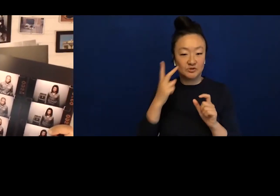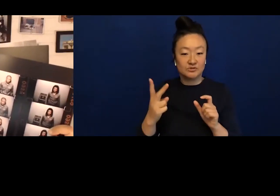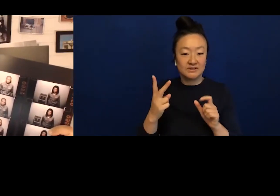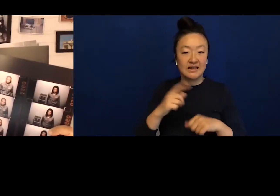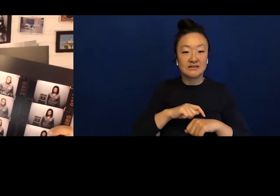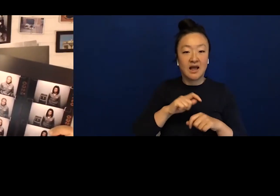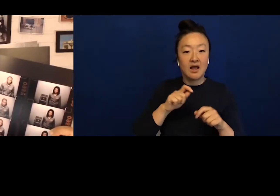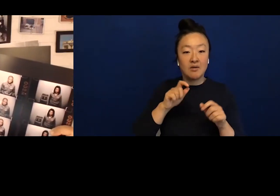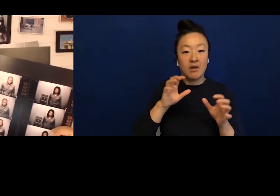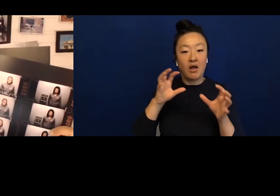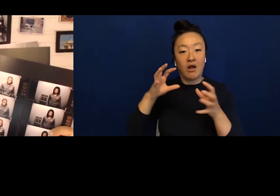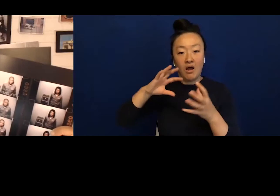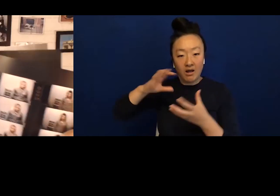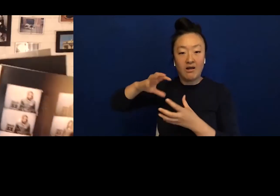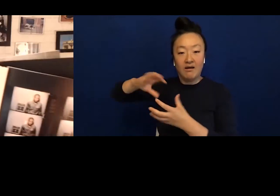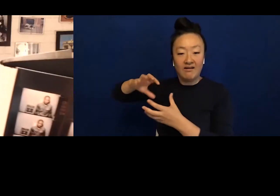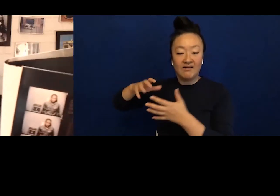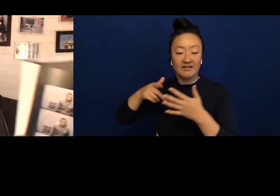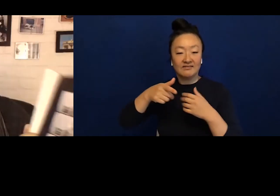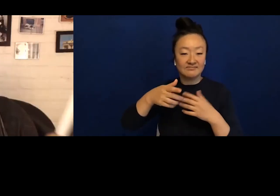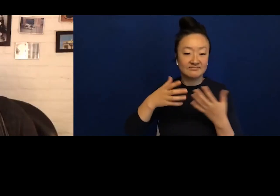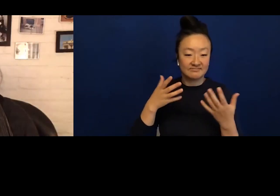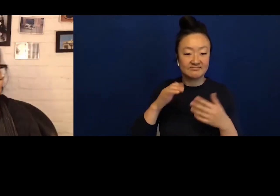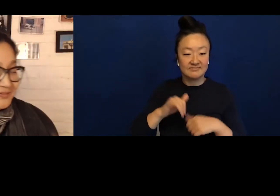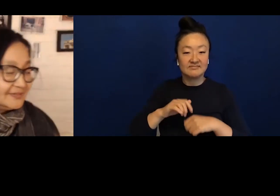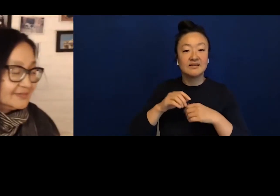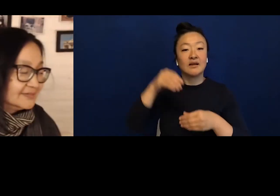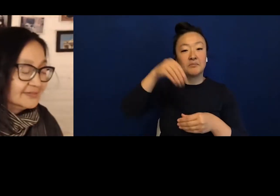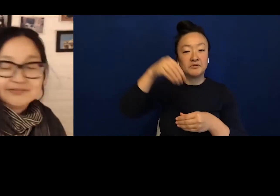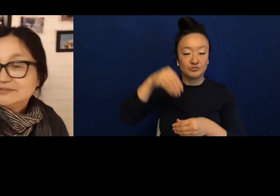has passed while he's been punching the clock. Thank you.